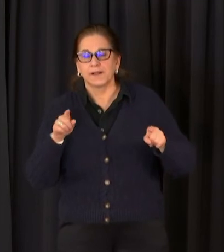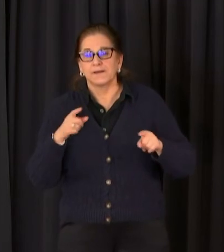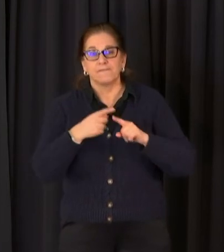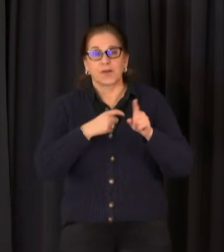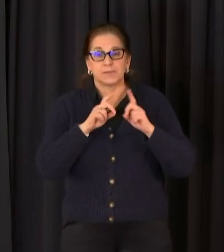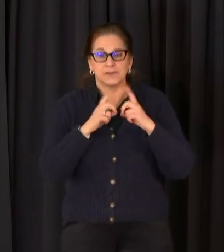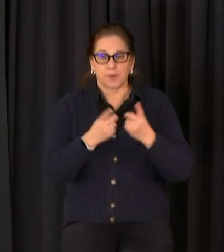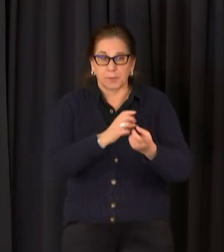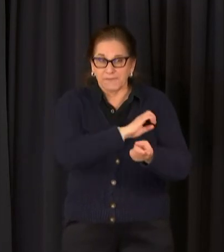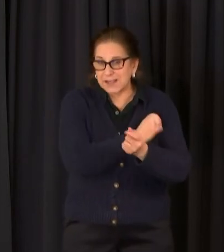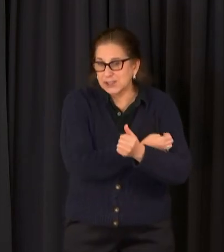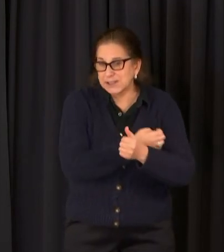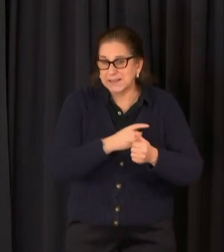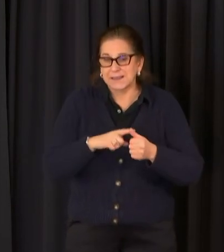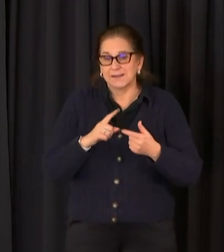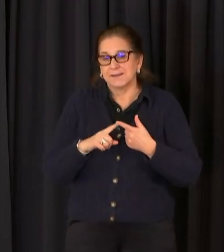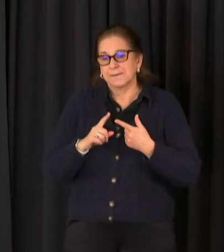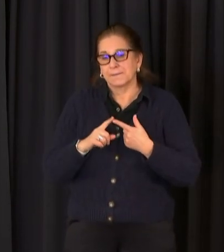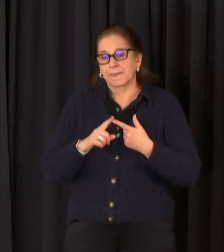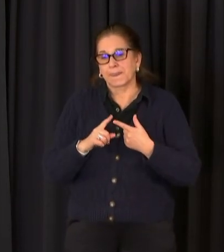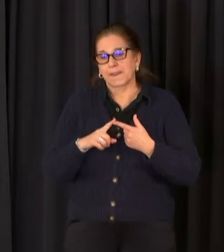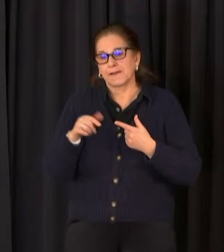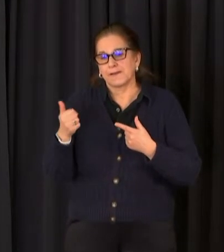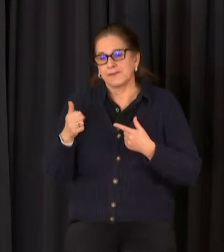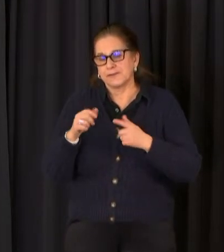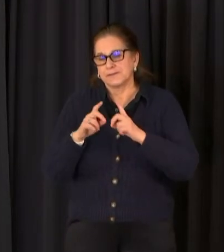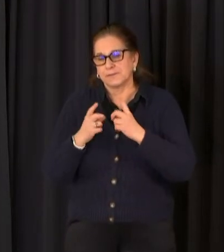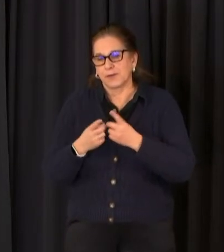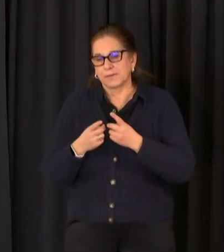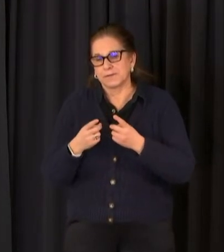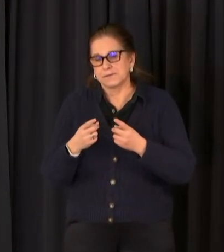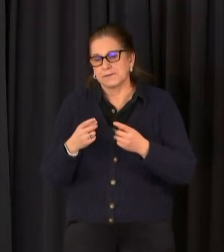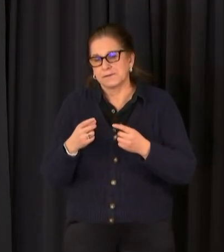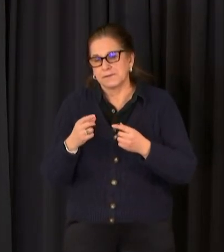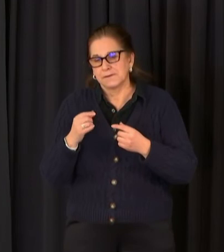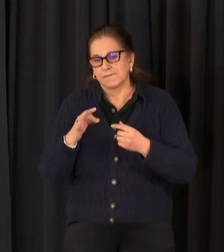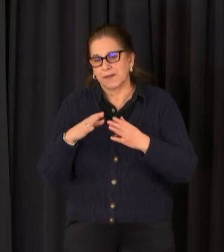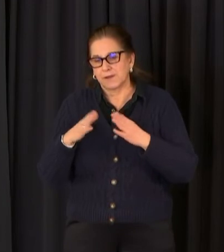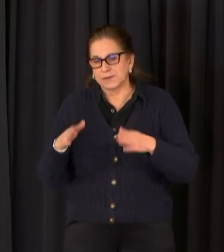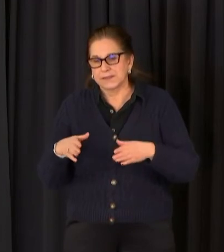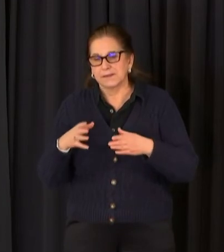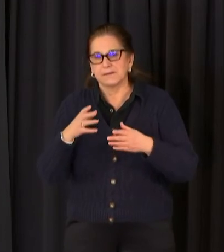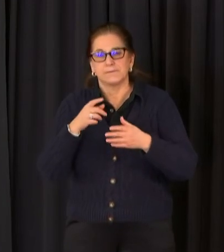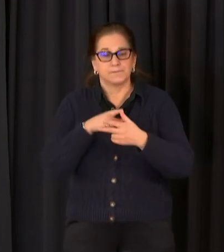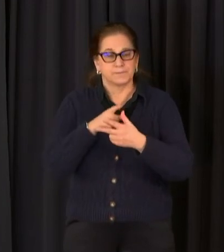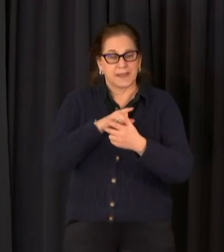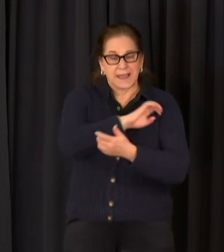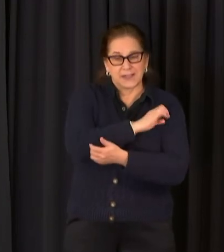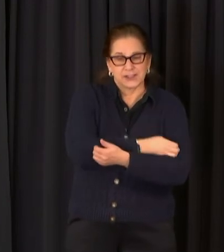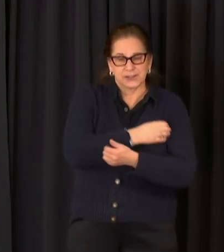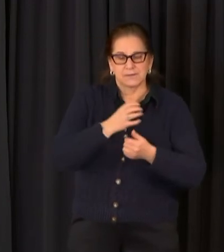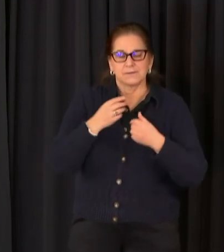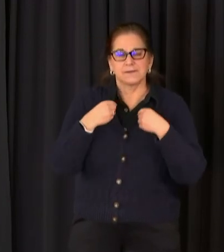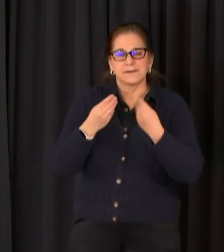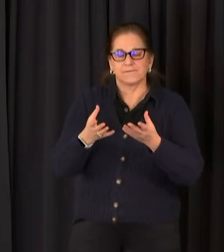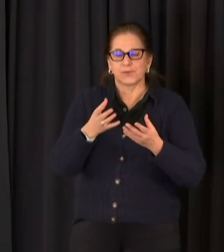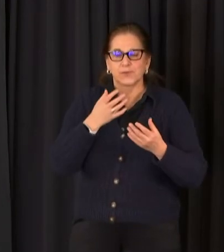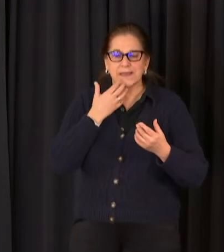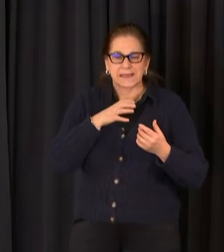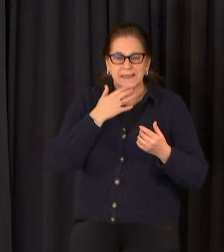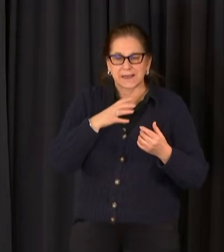the Environment. It will assist income eligible residents with heating and cooling through the